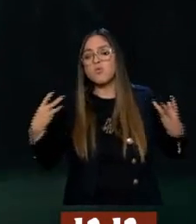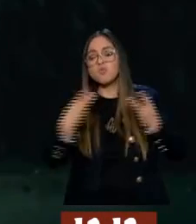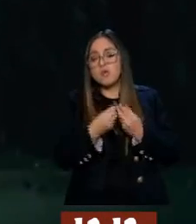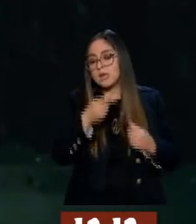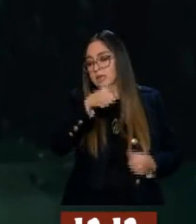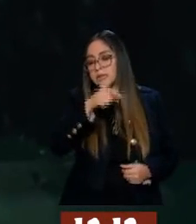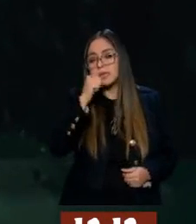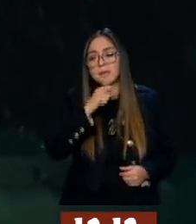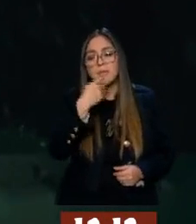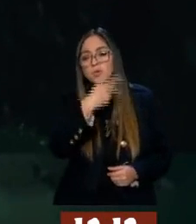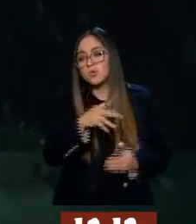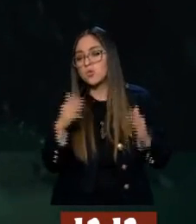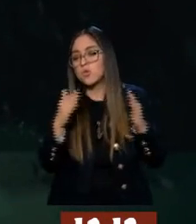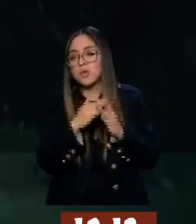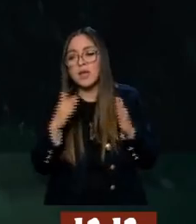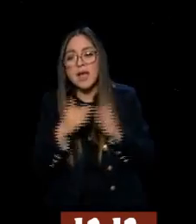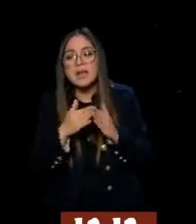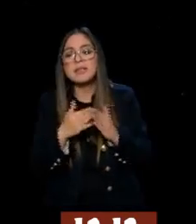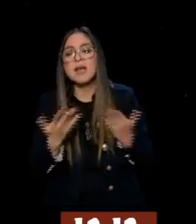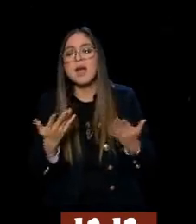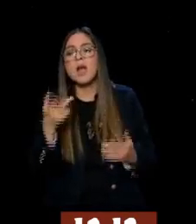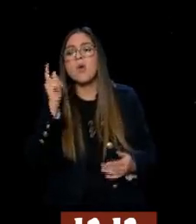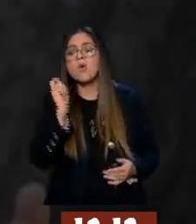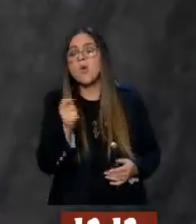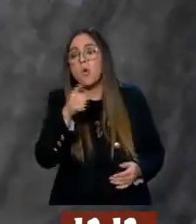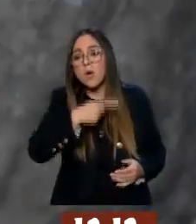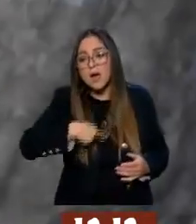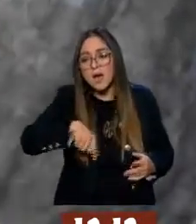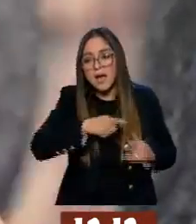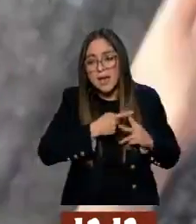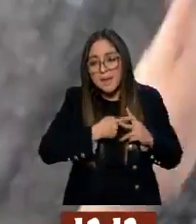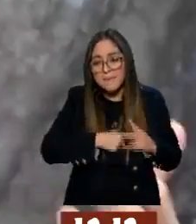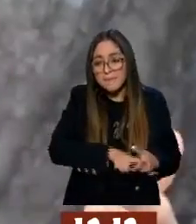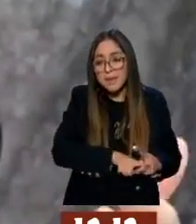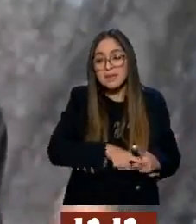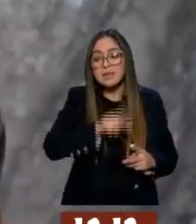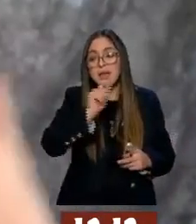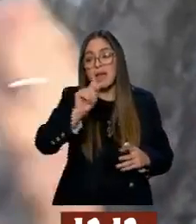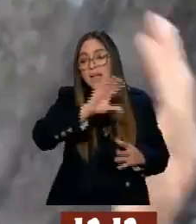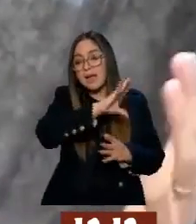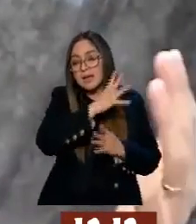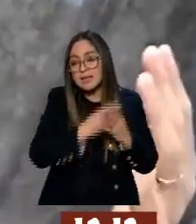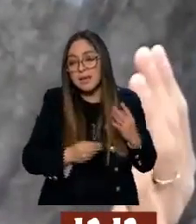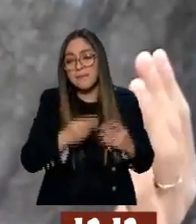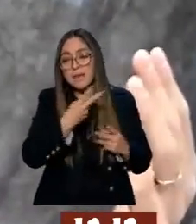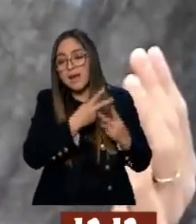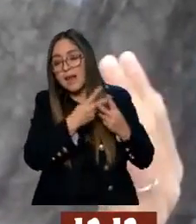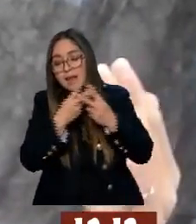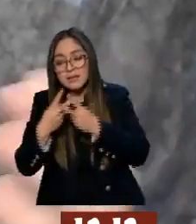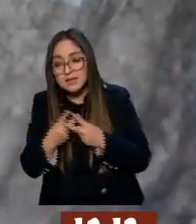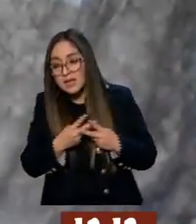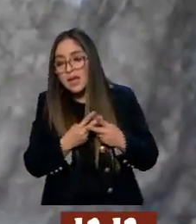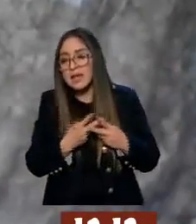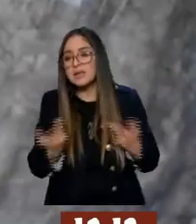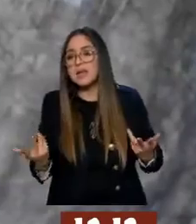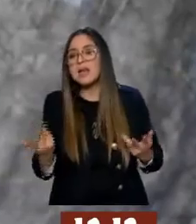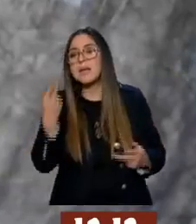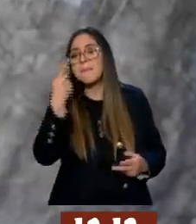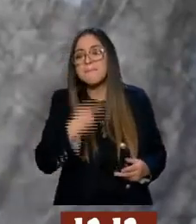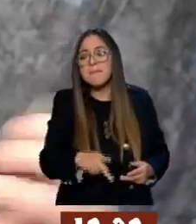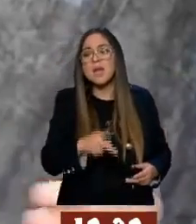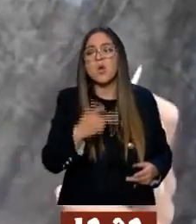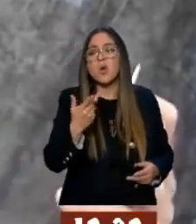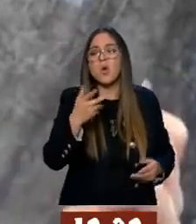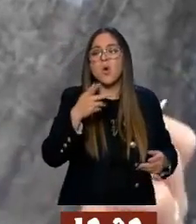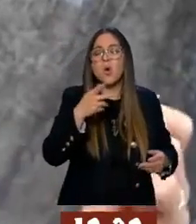the house that they have to pass through. So I think watching her try and escape, is everyone can get behind that. And